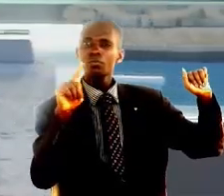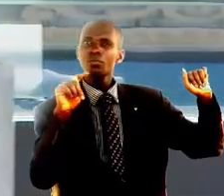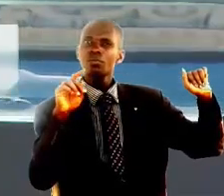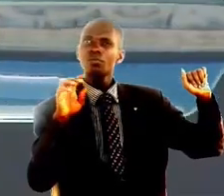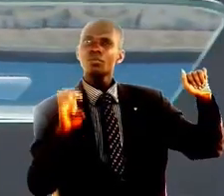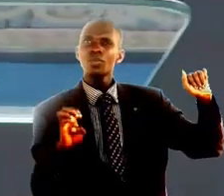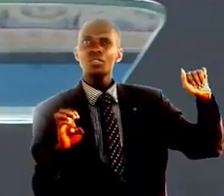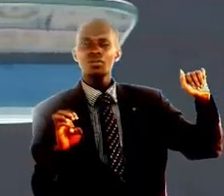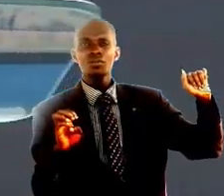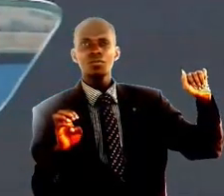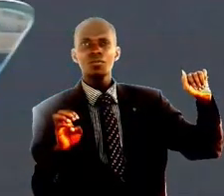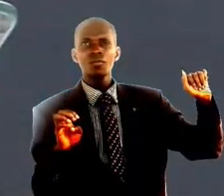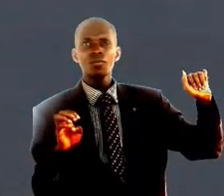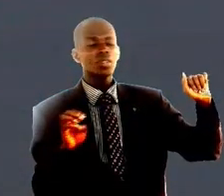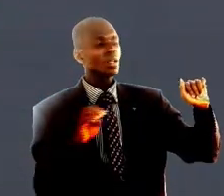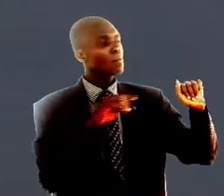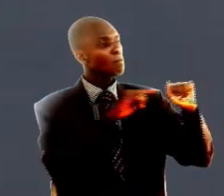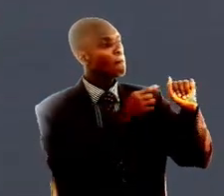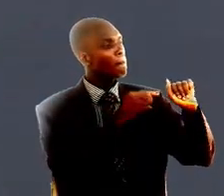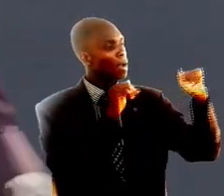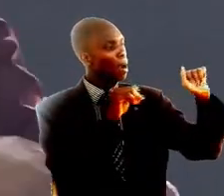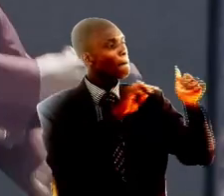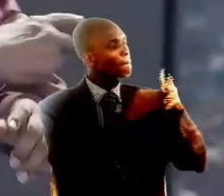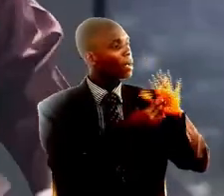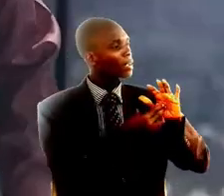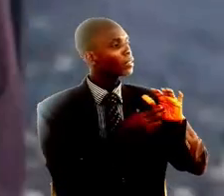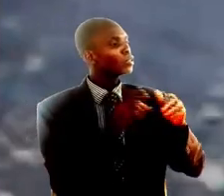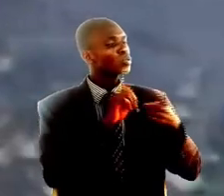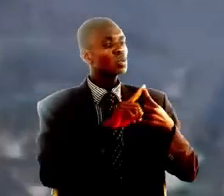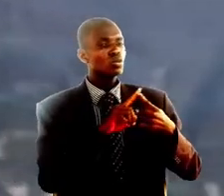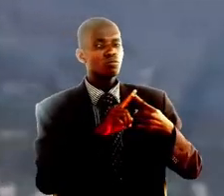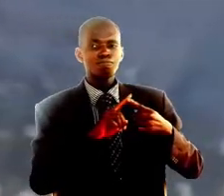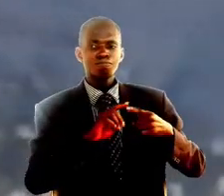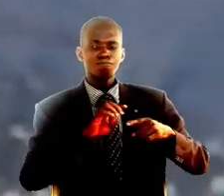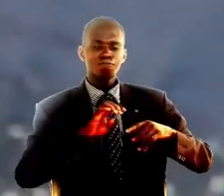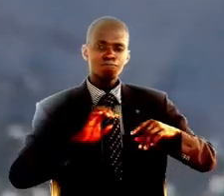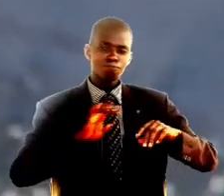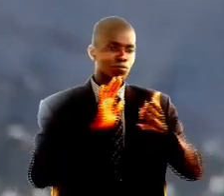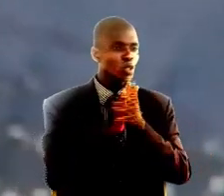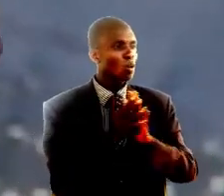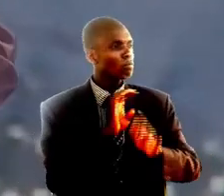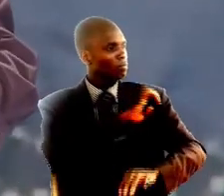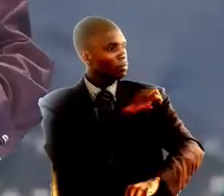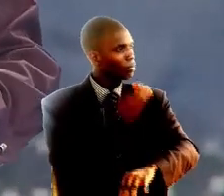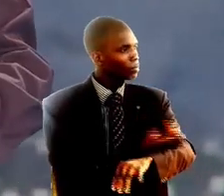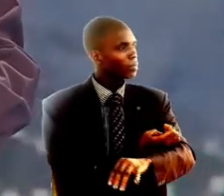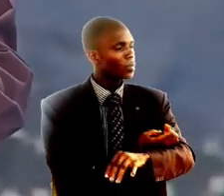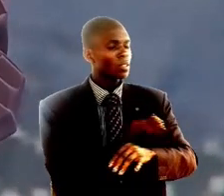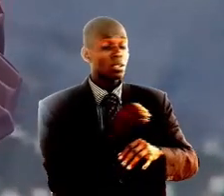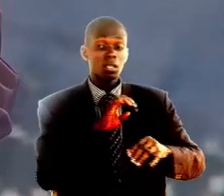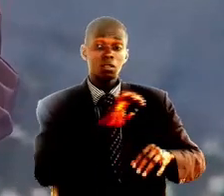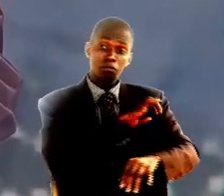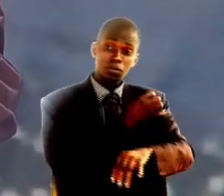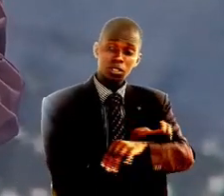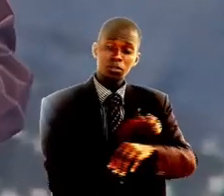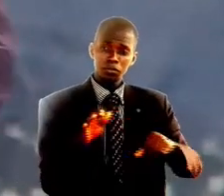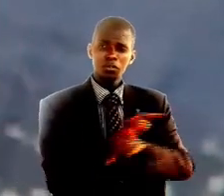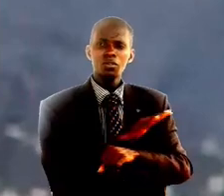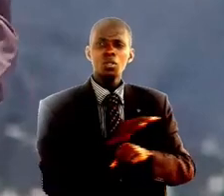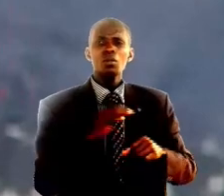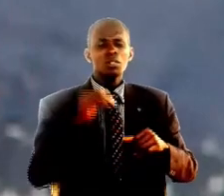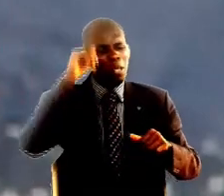image, become energized. Animate yourself. Remind yourself of the